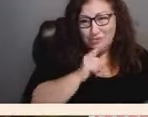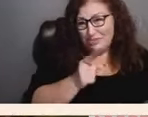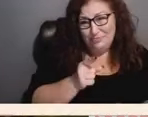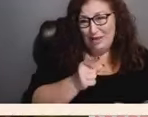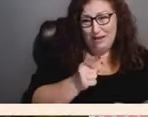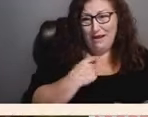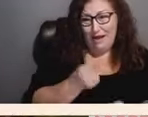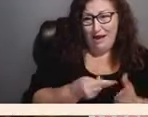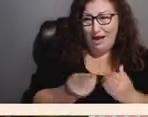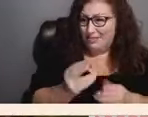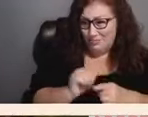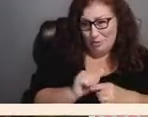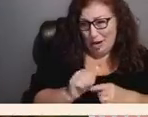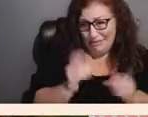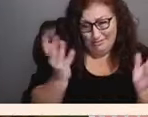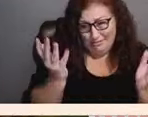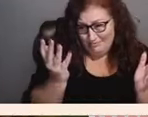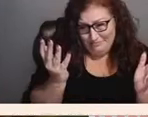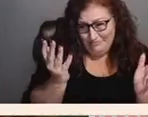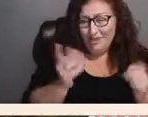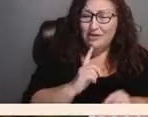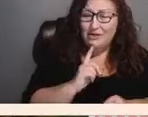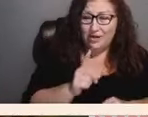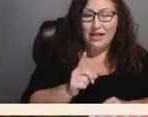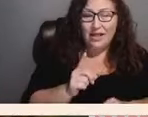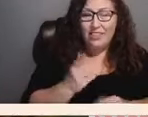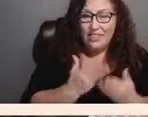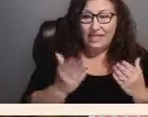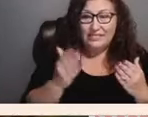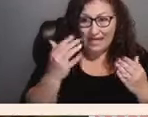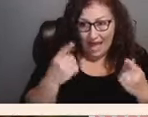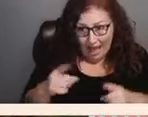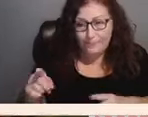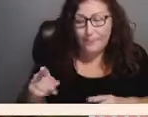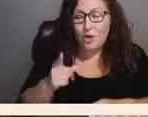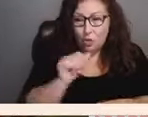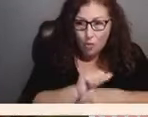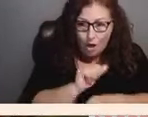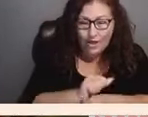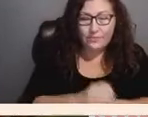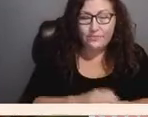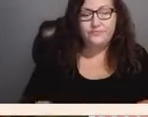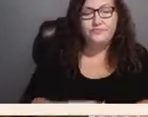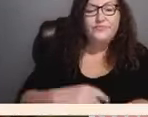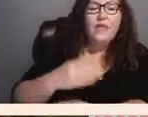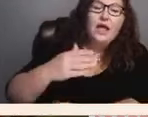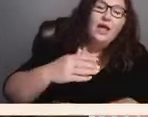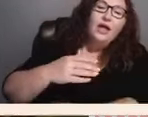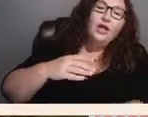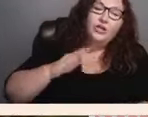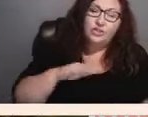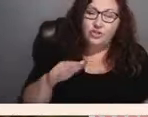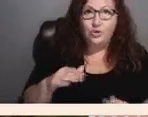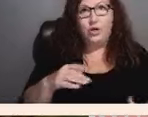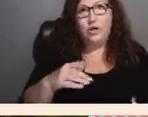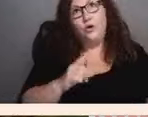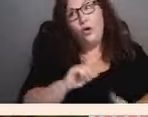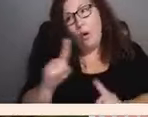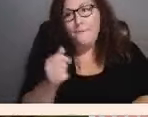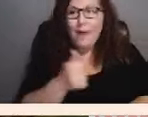Things happen. You're working. Children, you're going back and forth to different meetings. You engage with your